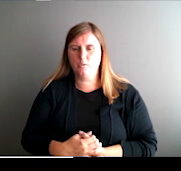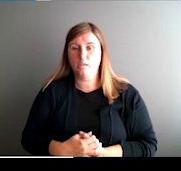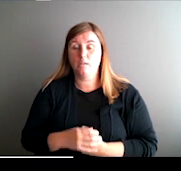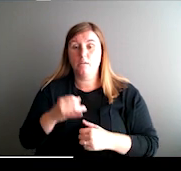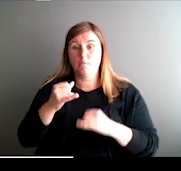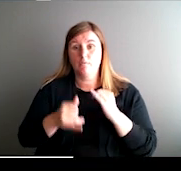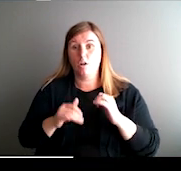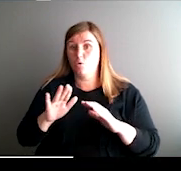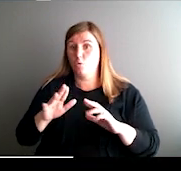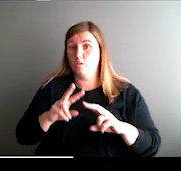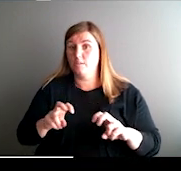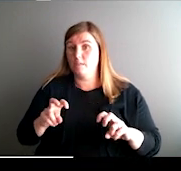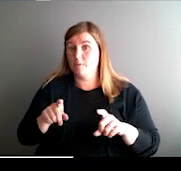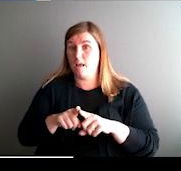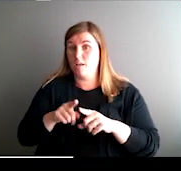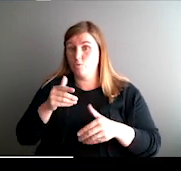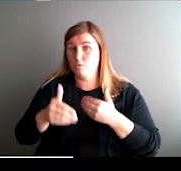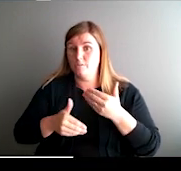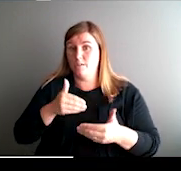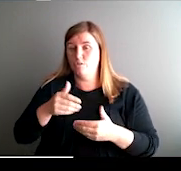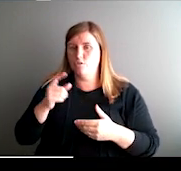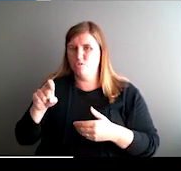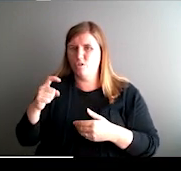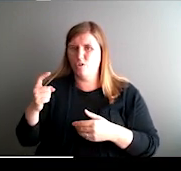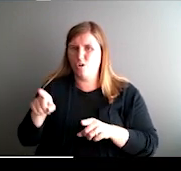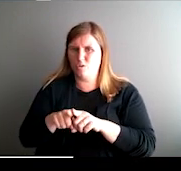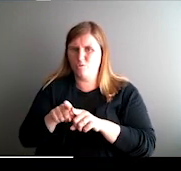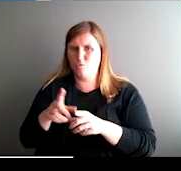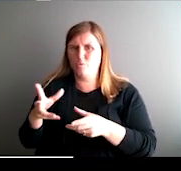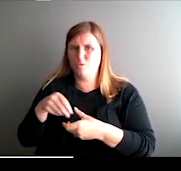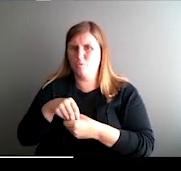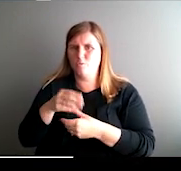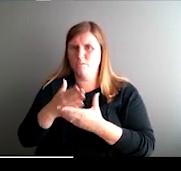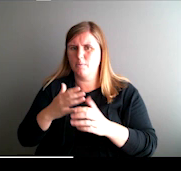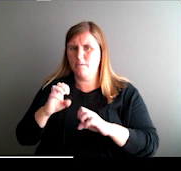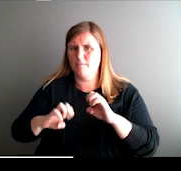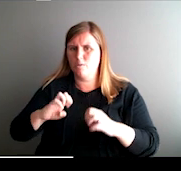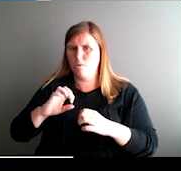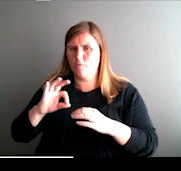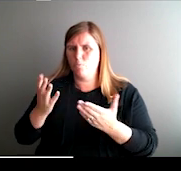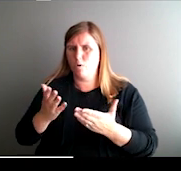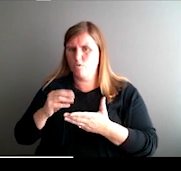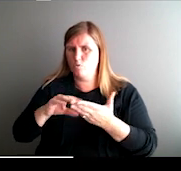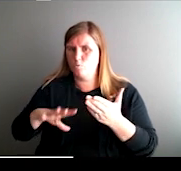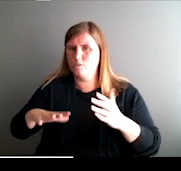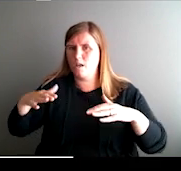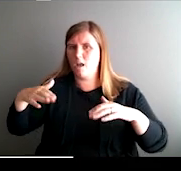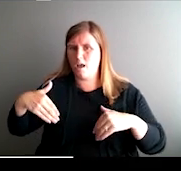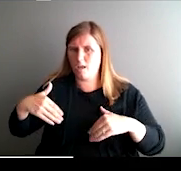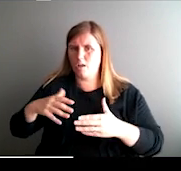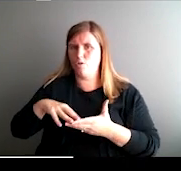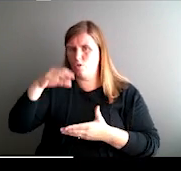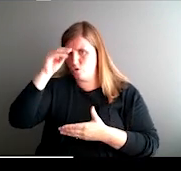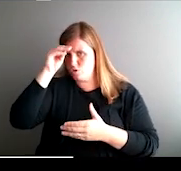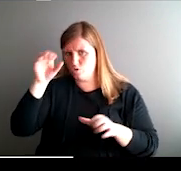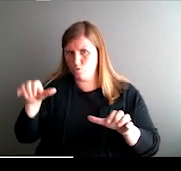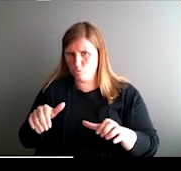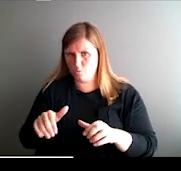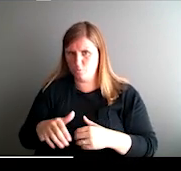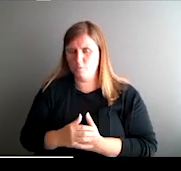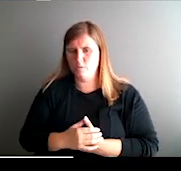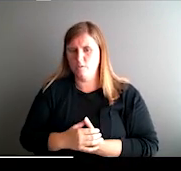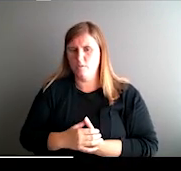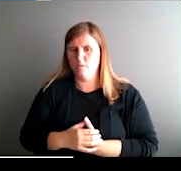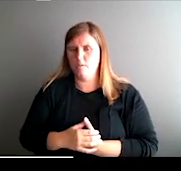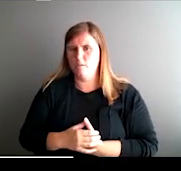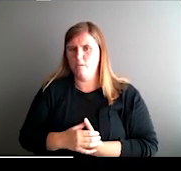Finally, your assessment as you conduct it should also include some evaluation of what the student has not yet learned to do. And